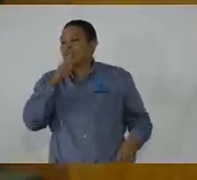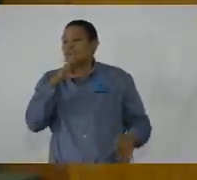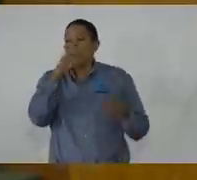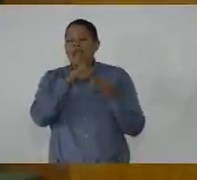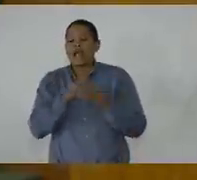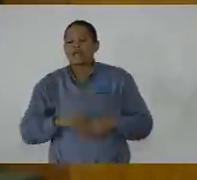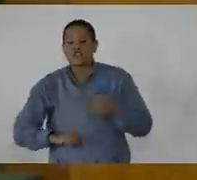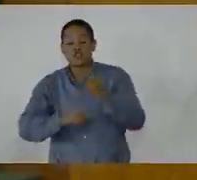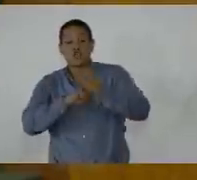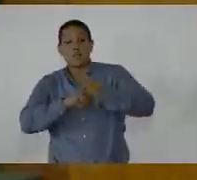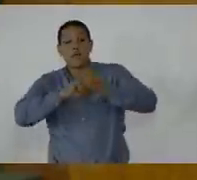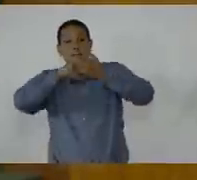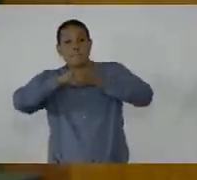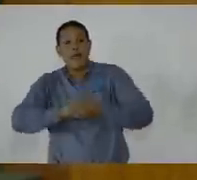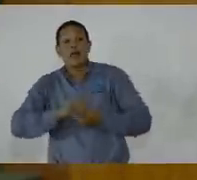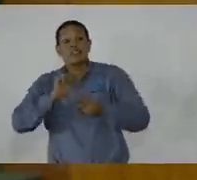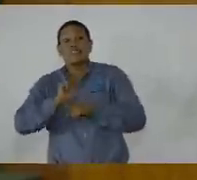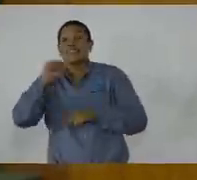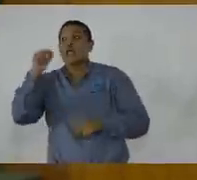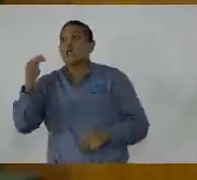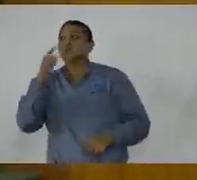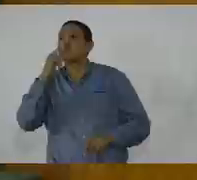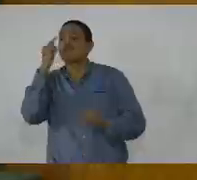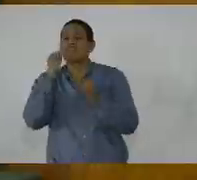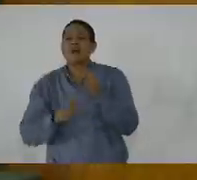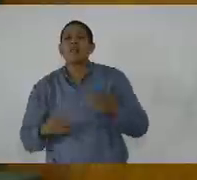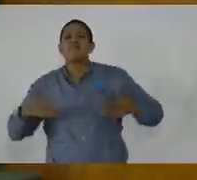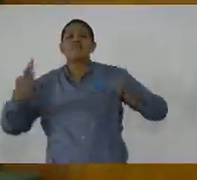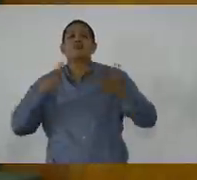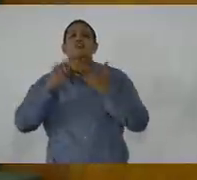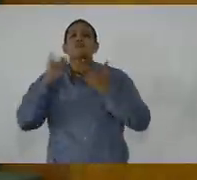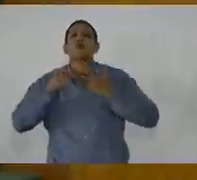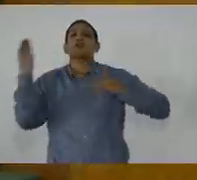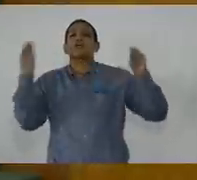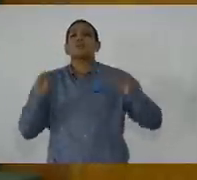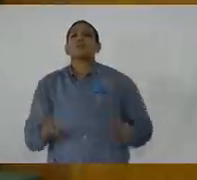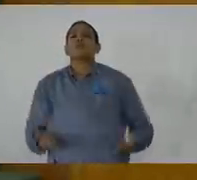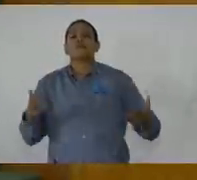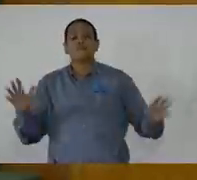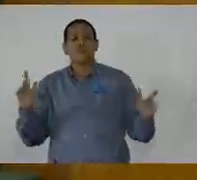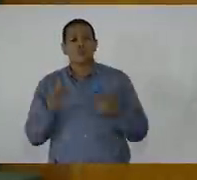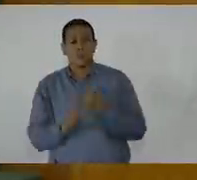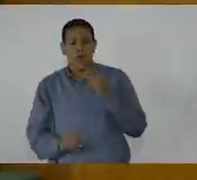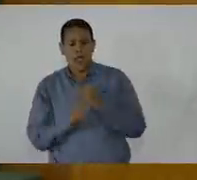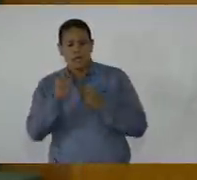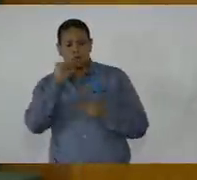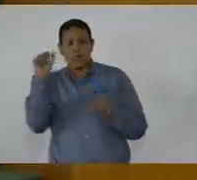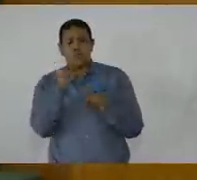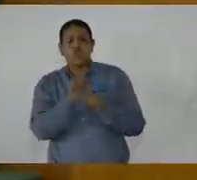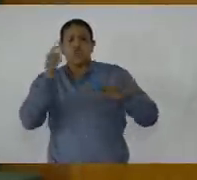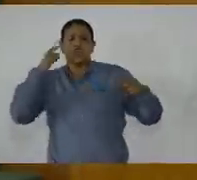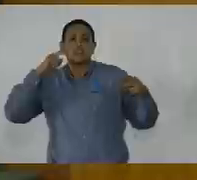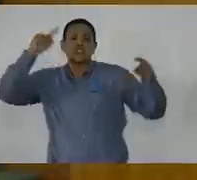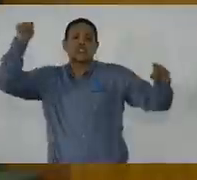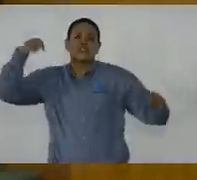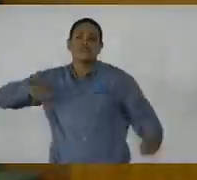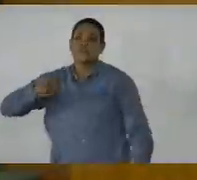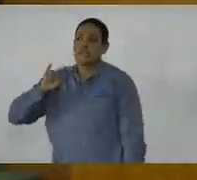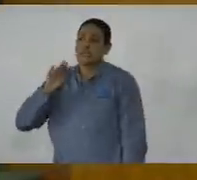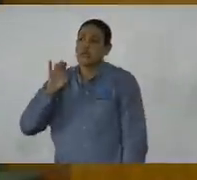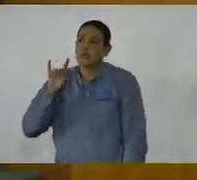supporting partners and stakeholders to finalize the project component and to ensure the success of this